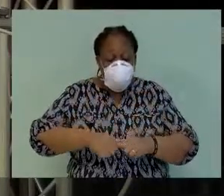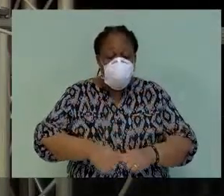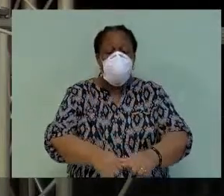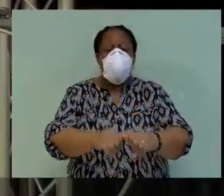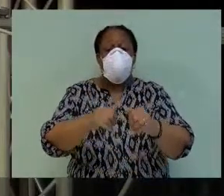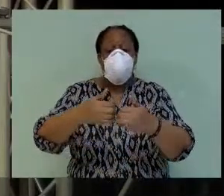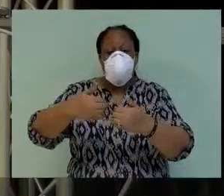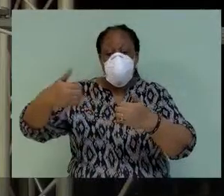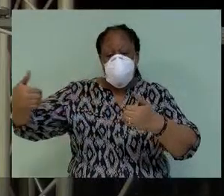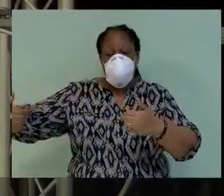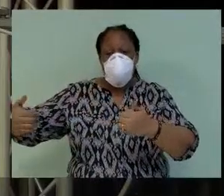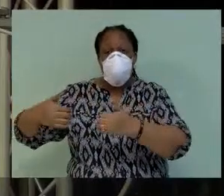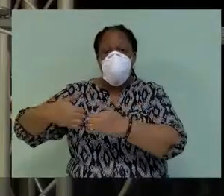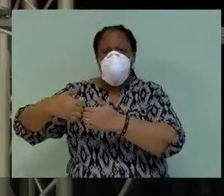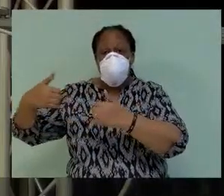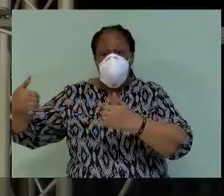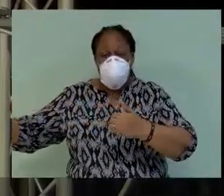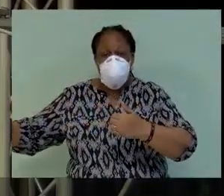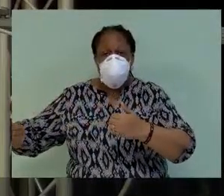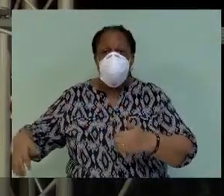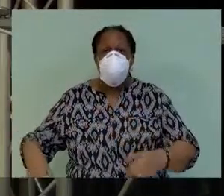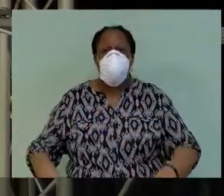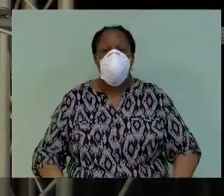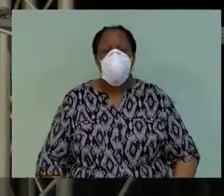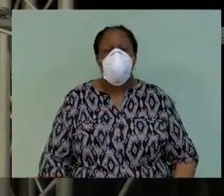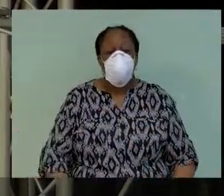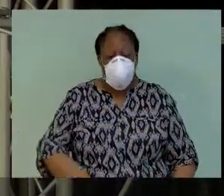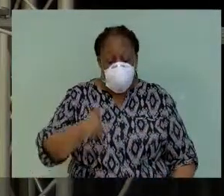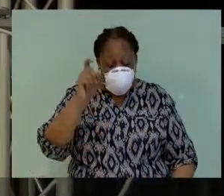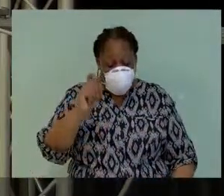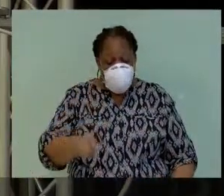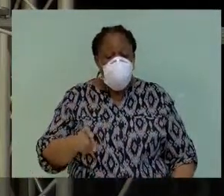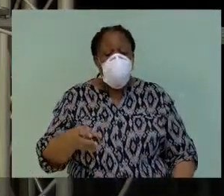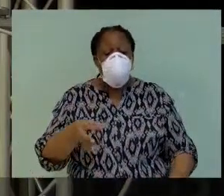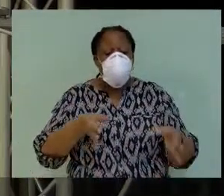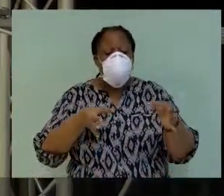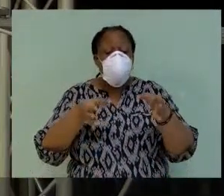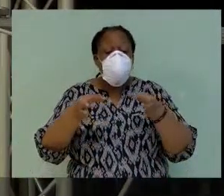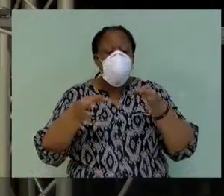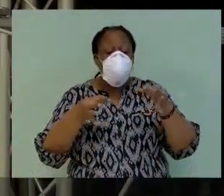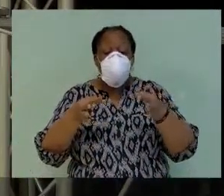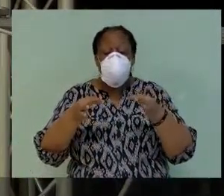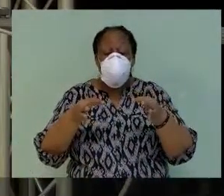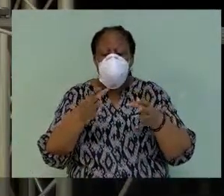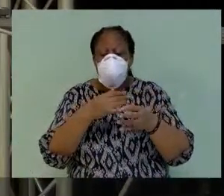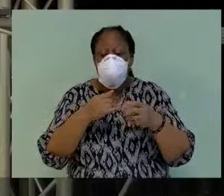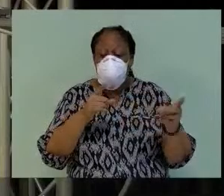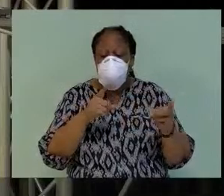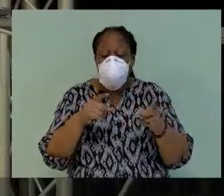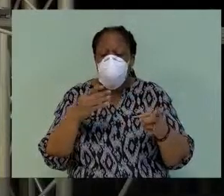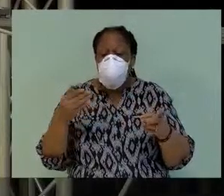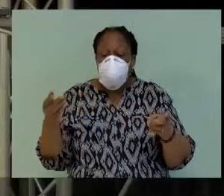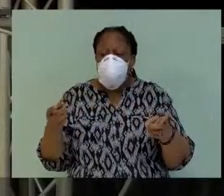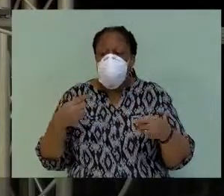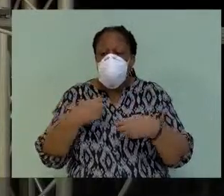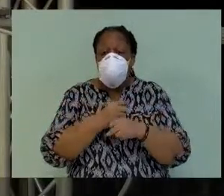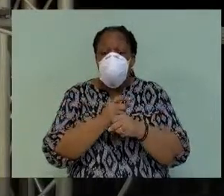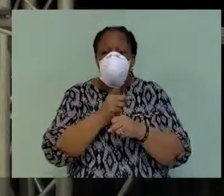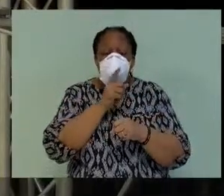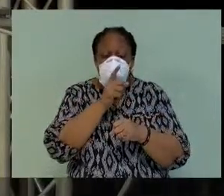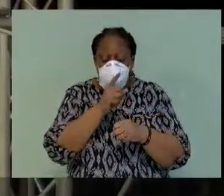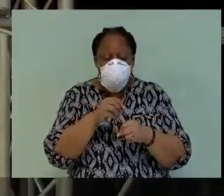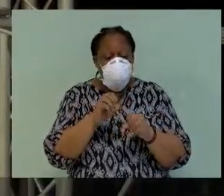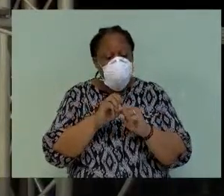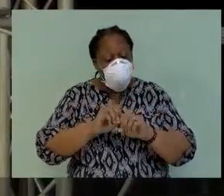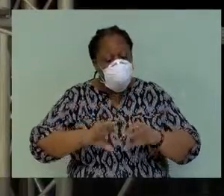distancing, and we still have to monitor and put things in place to ensure this. And so it